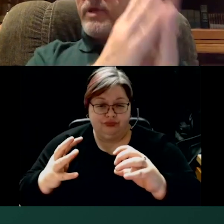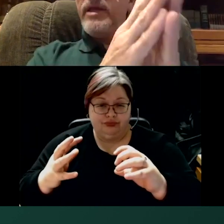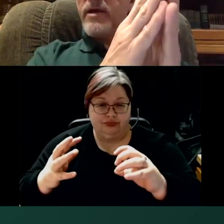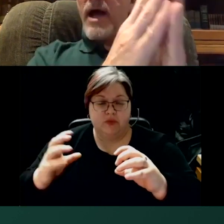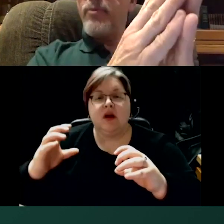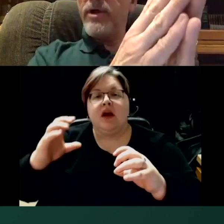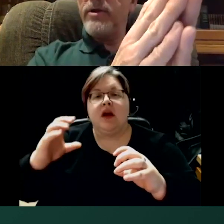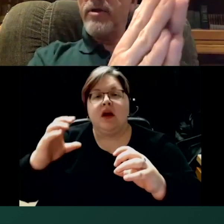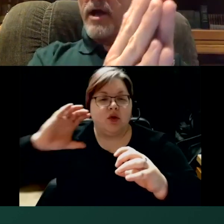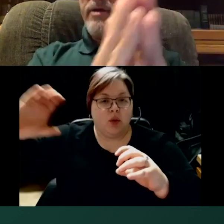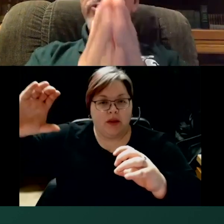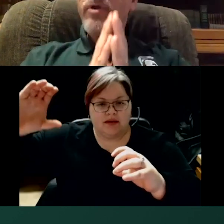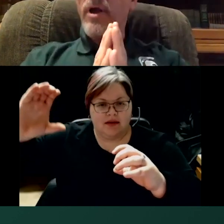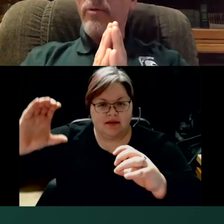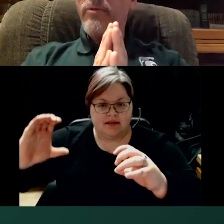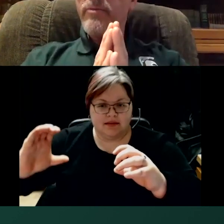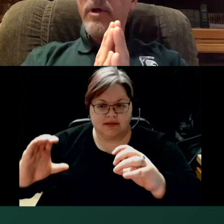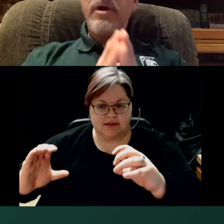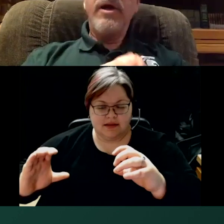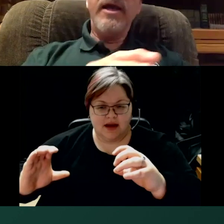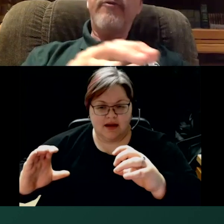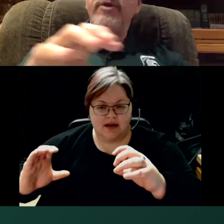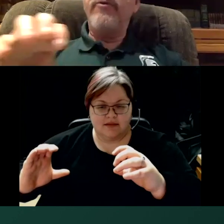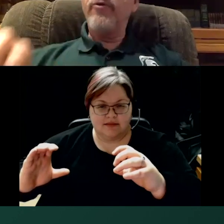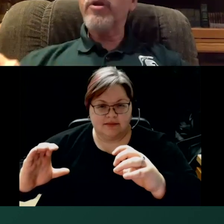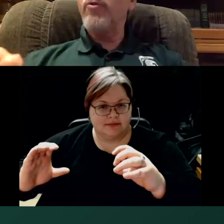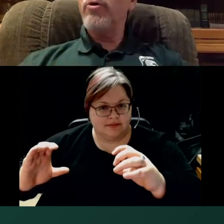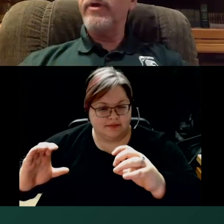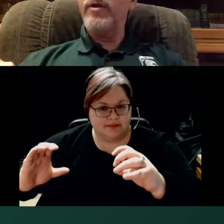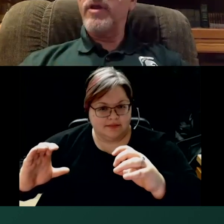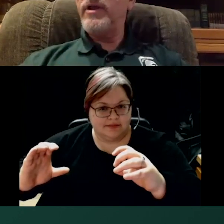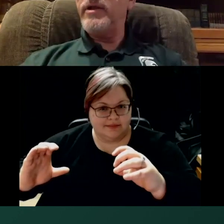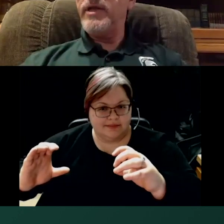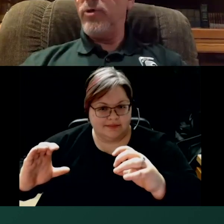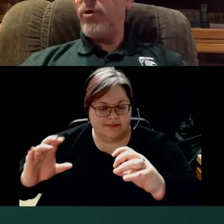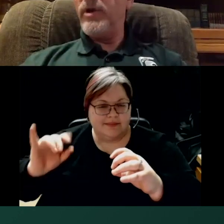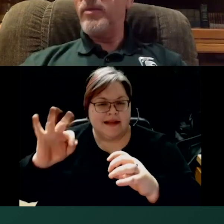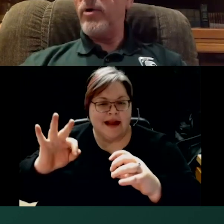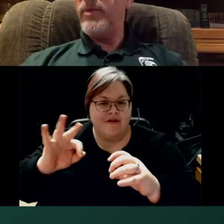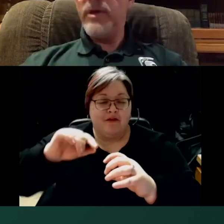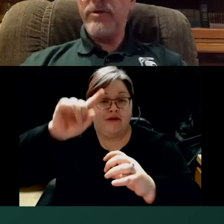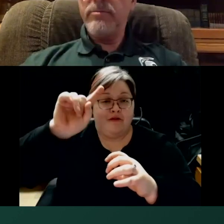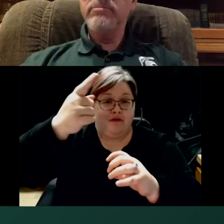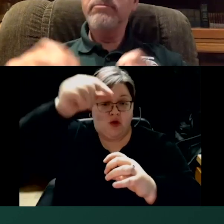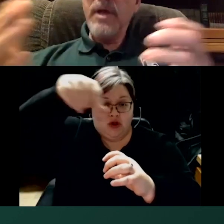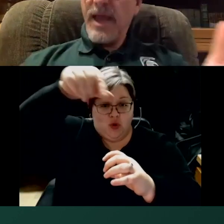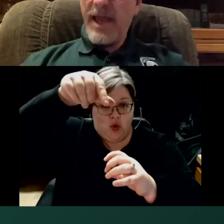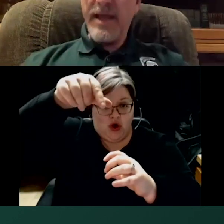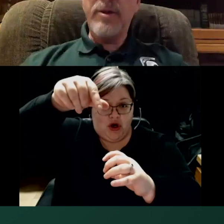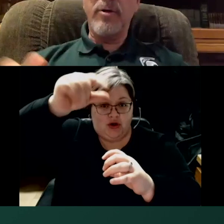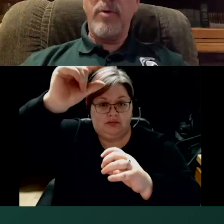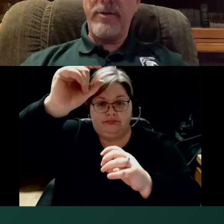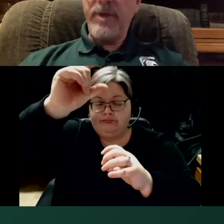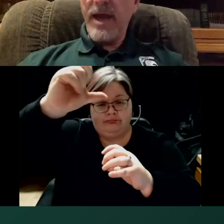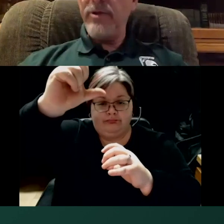at a peak, high point in the sky due south. If the first quarter is setting, you know it's about midnight,